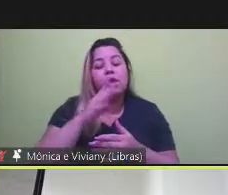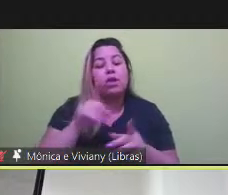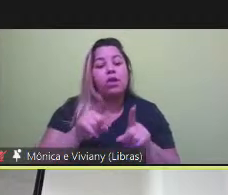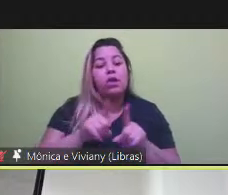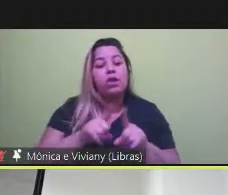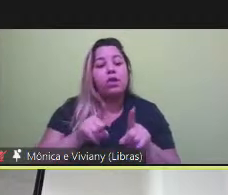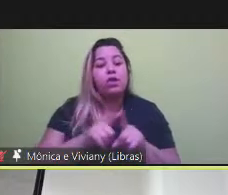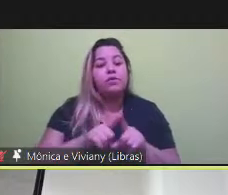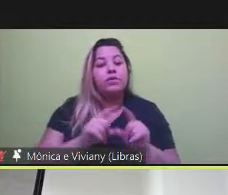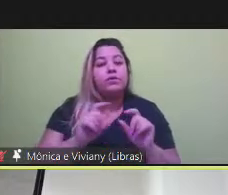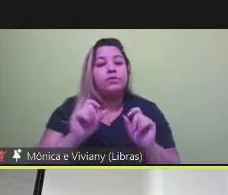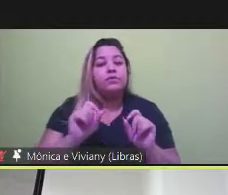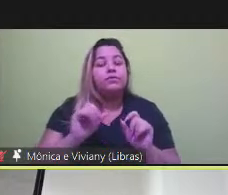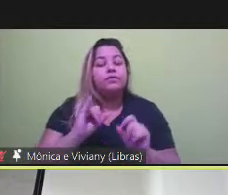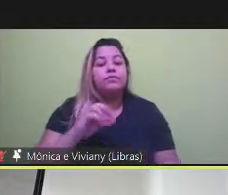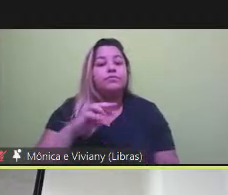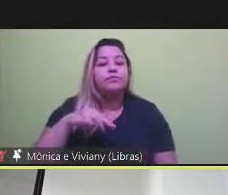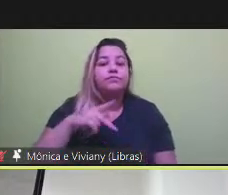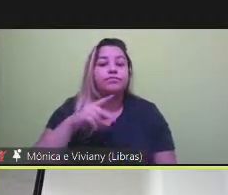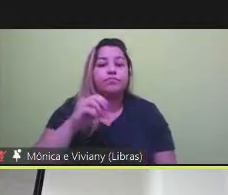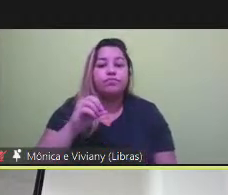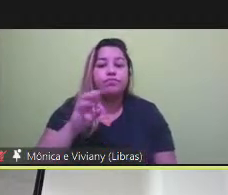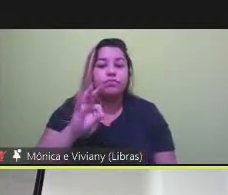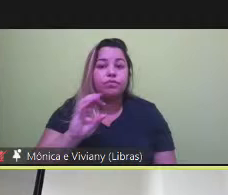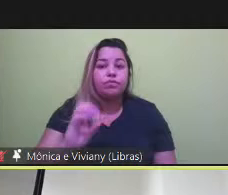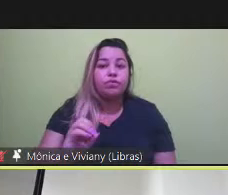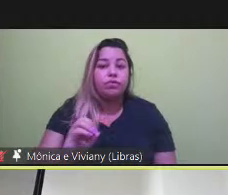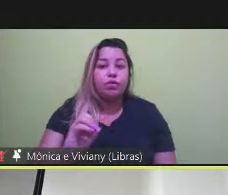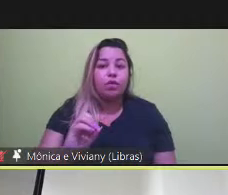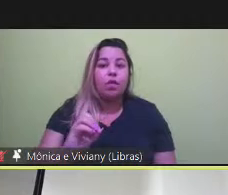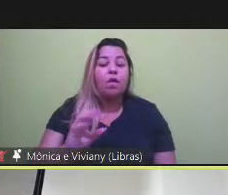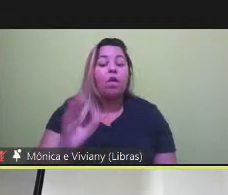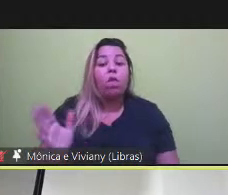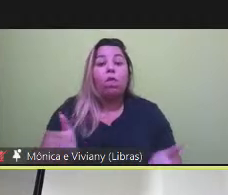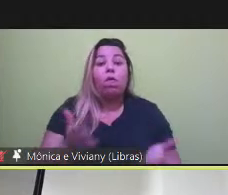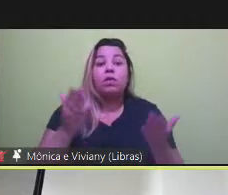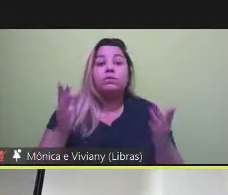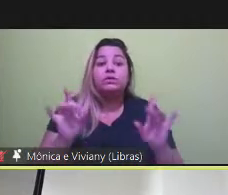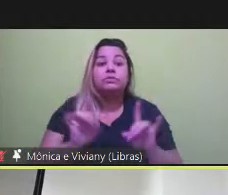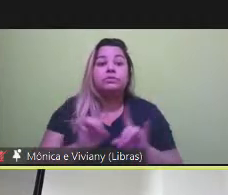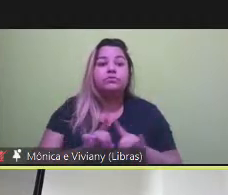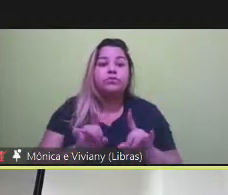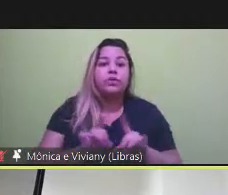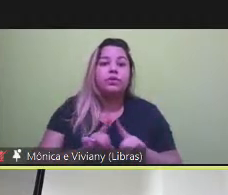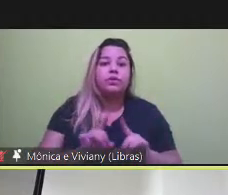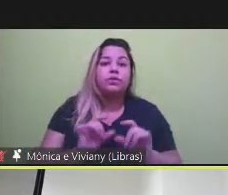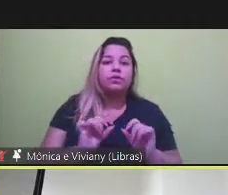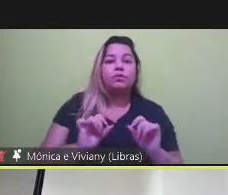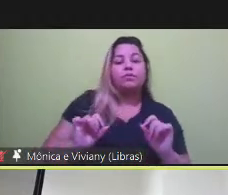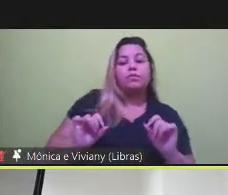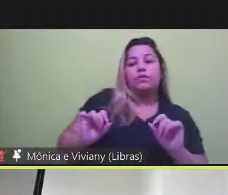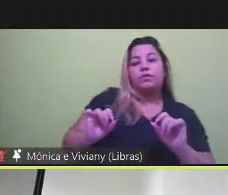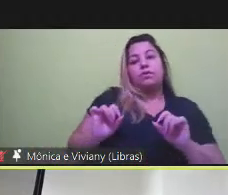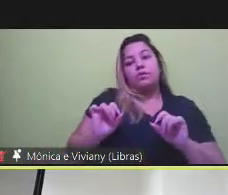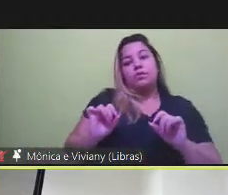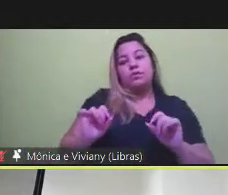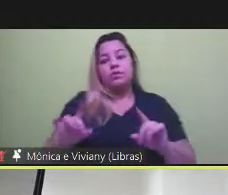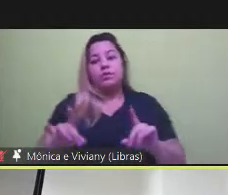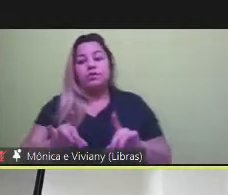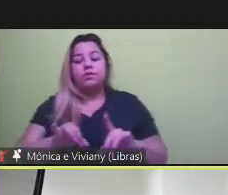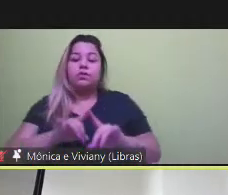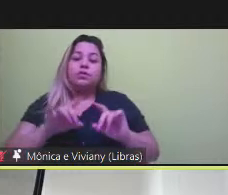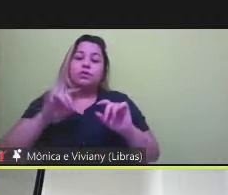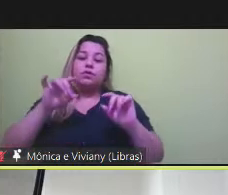stages, levels, because one of the results that was obtained by this tax was the encouragement of